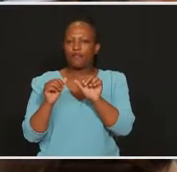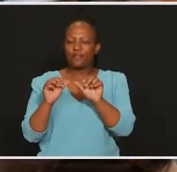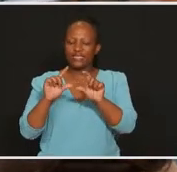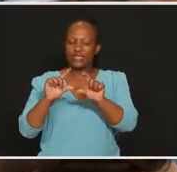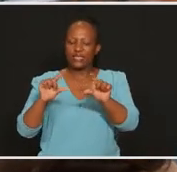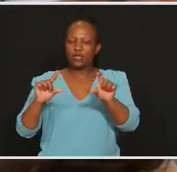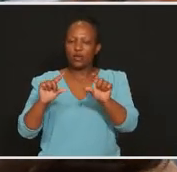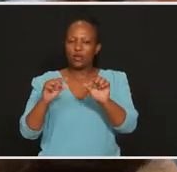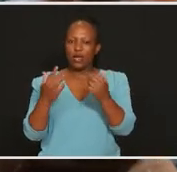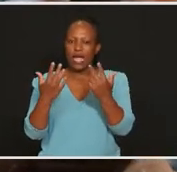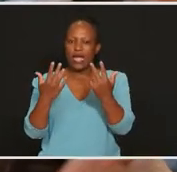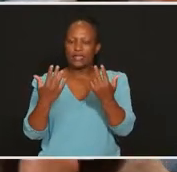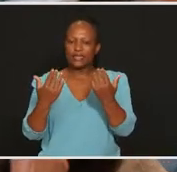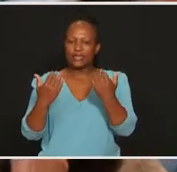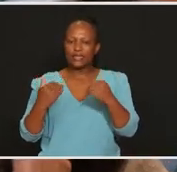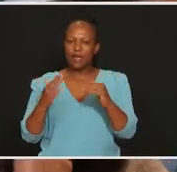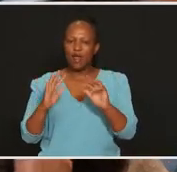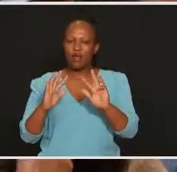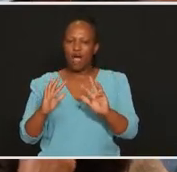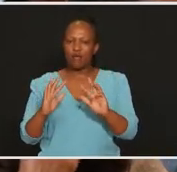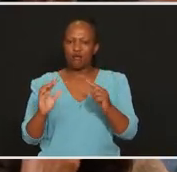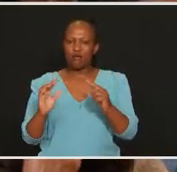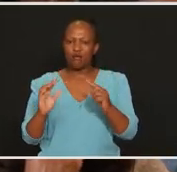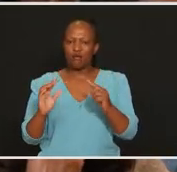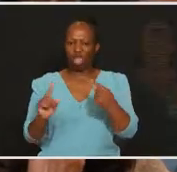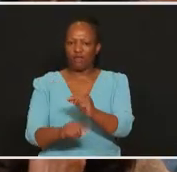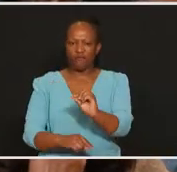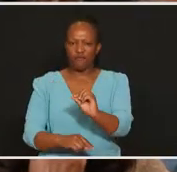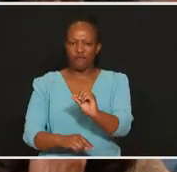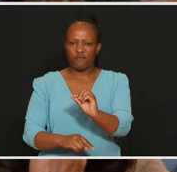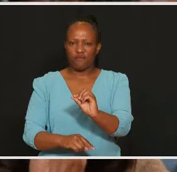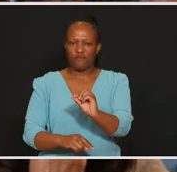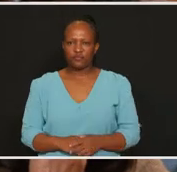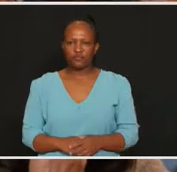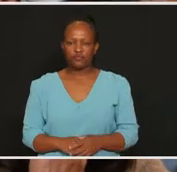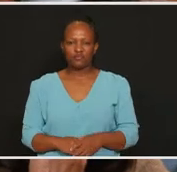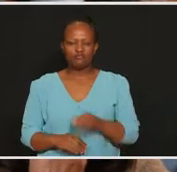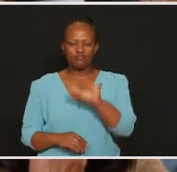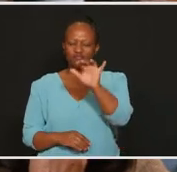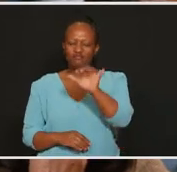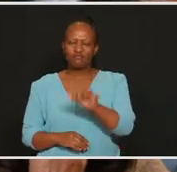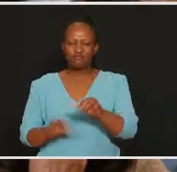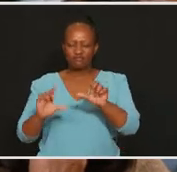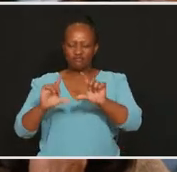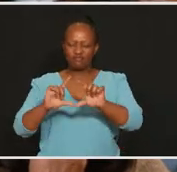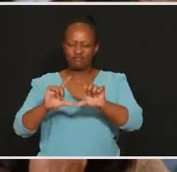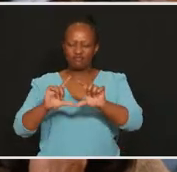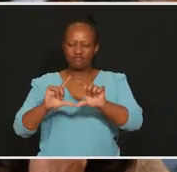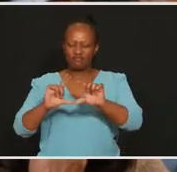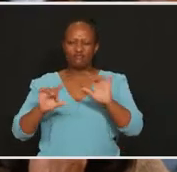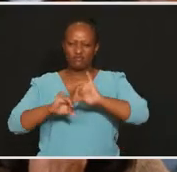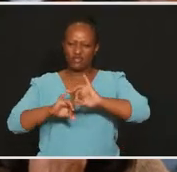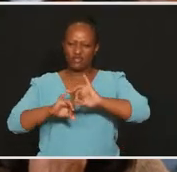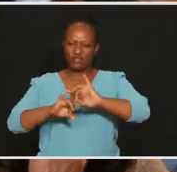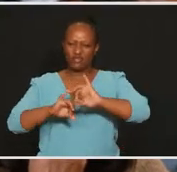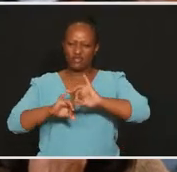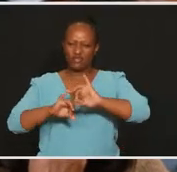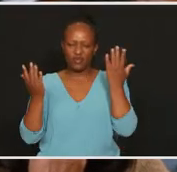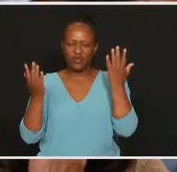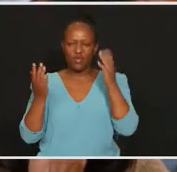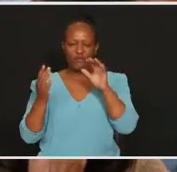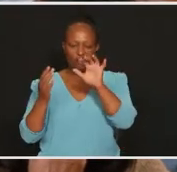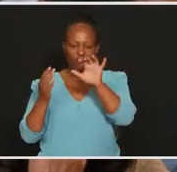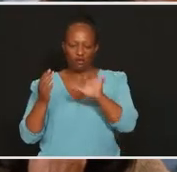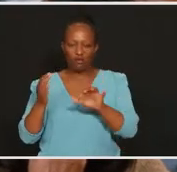completely this is just one part of it the rest of the Clause is no clearer if this Clause is passed